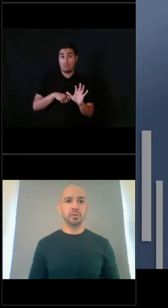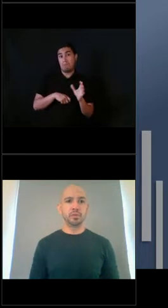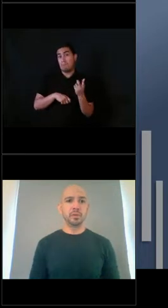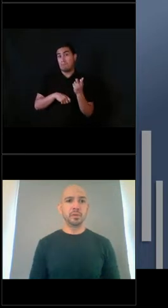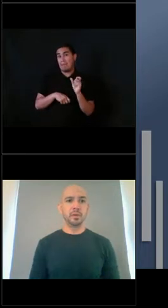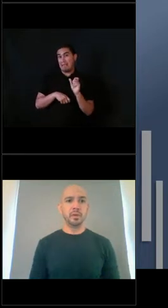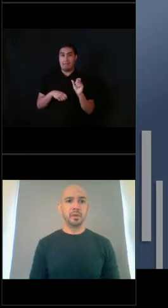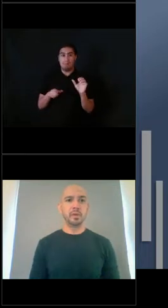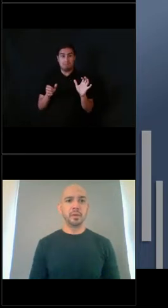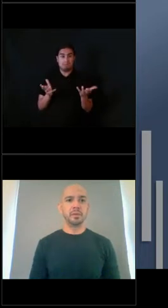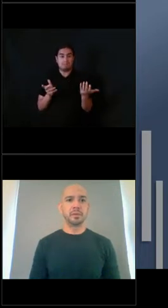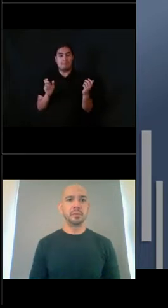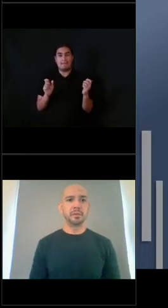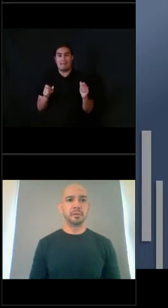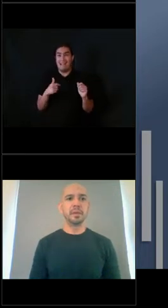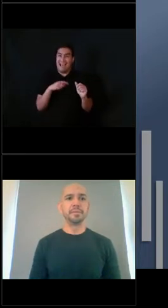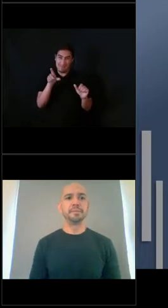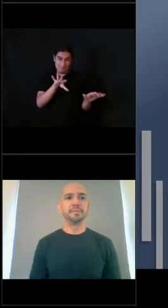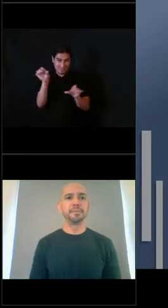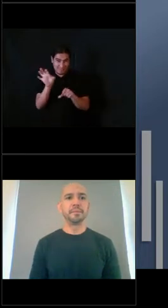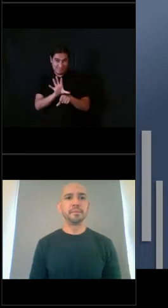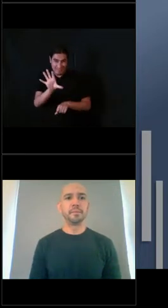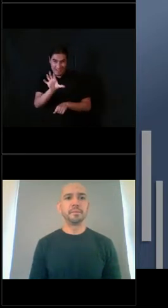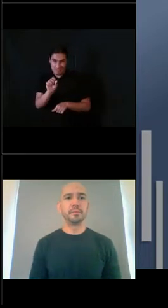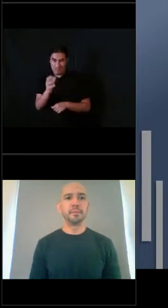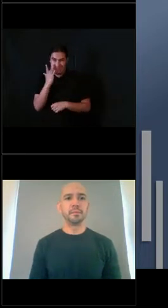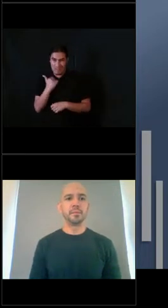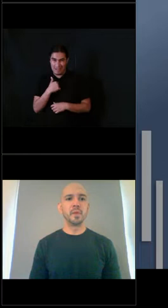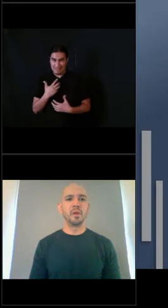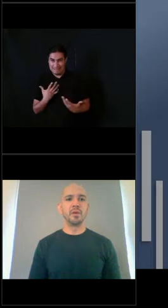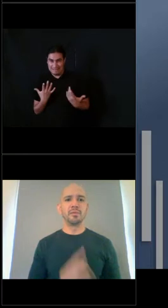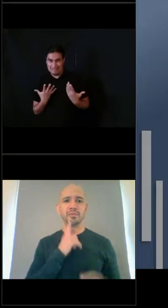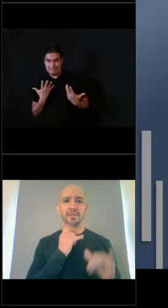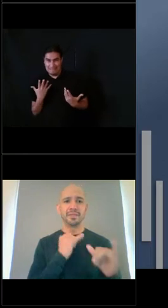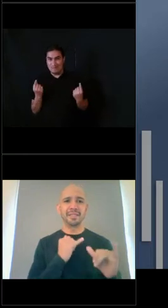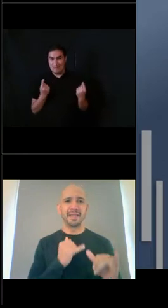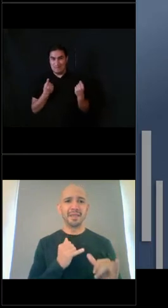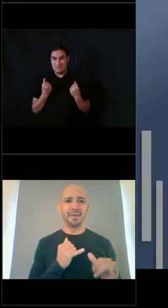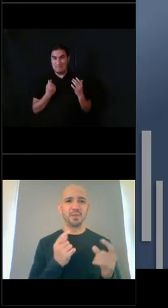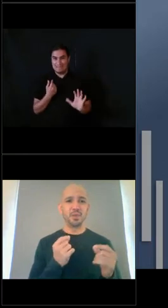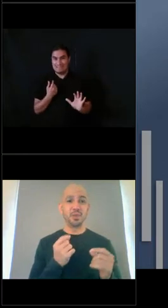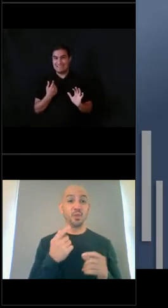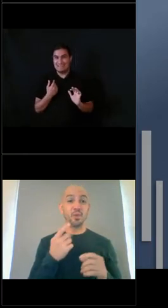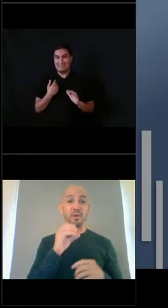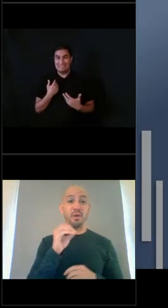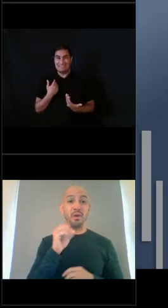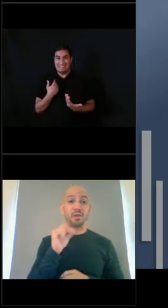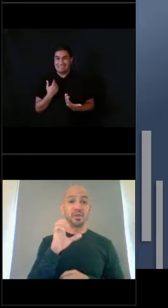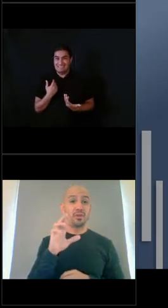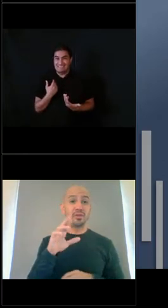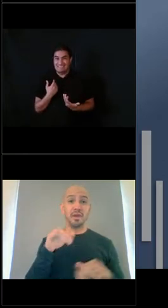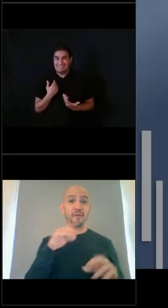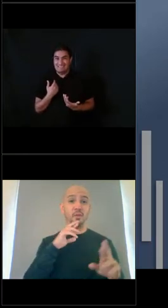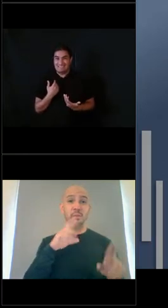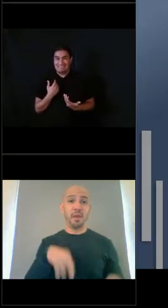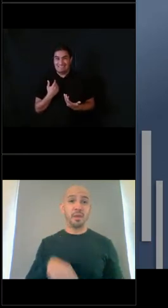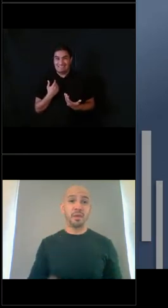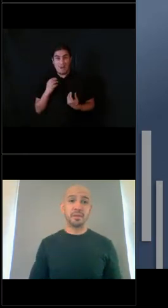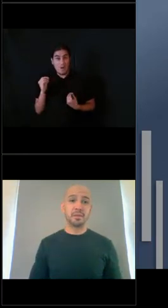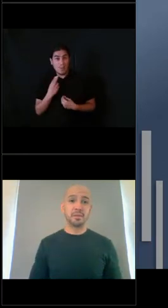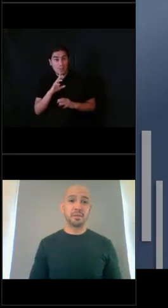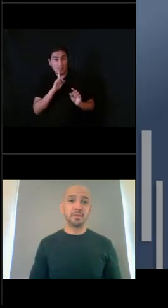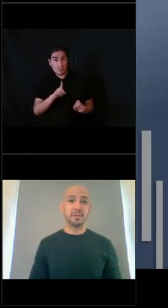distribution and hydrogen fueling stations so we need to make sure that the energy needs